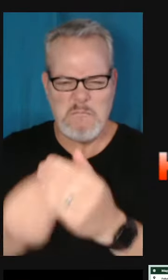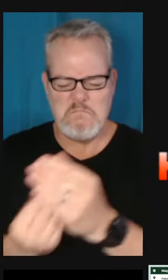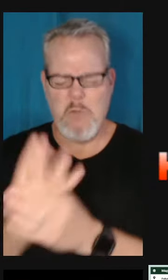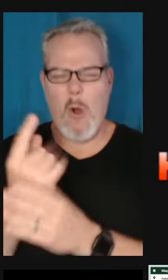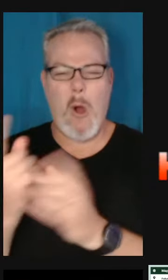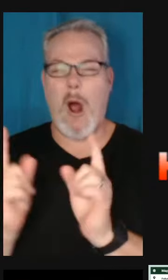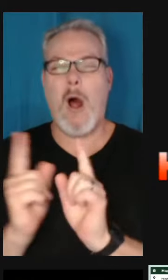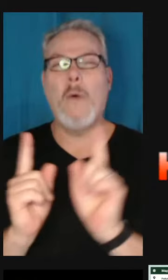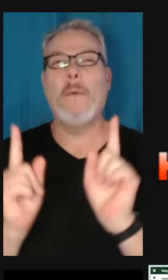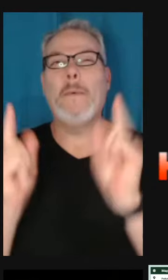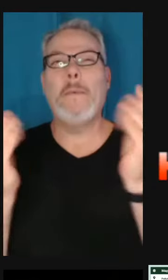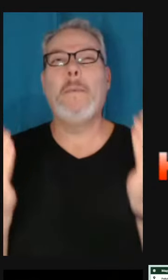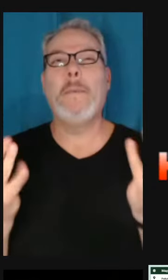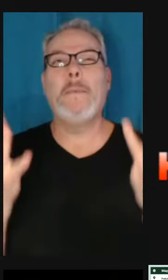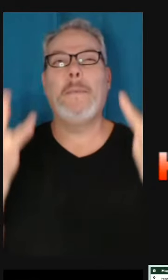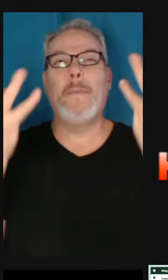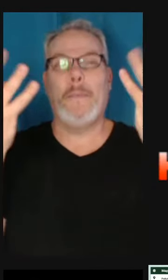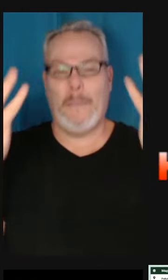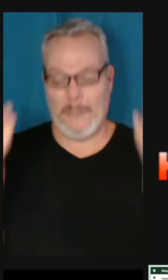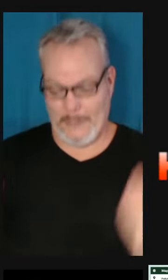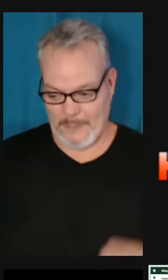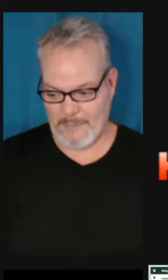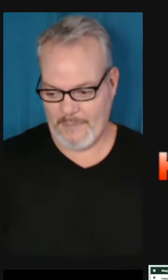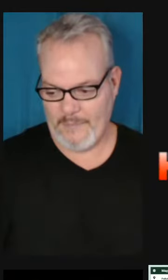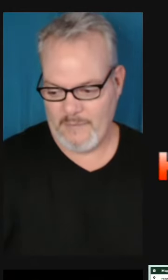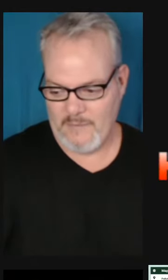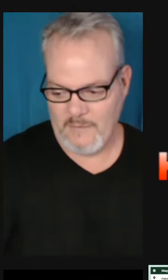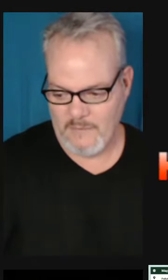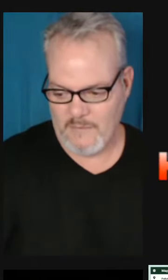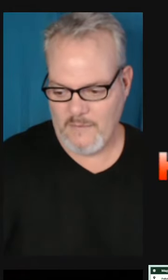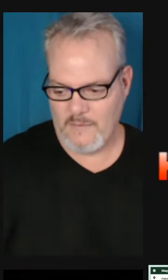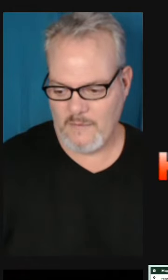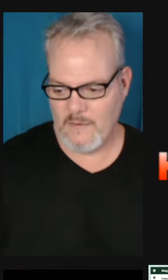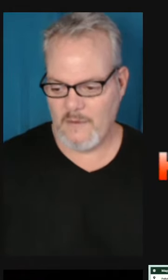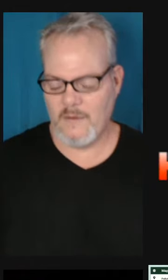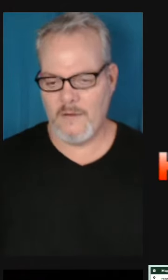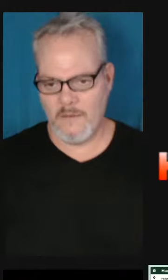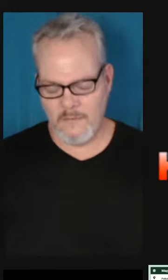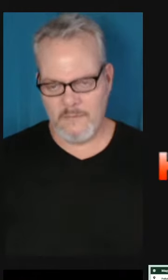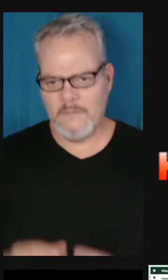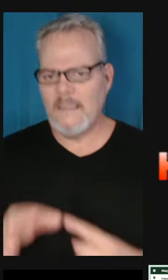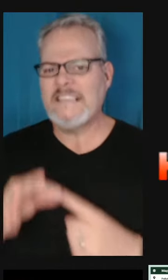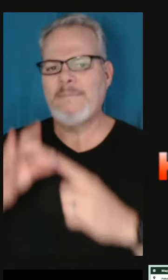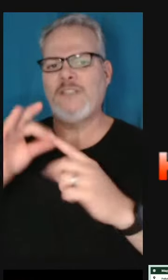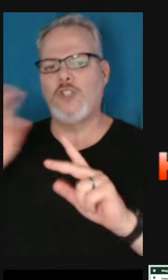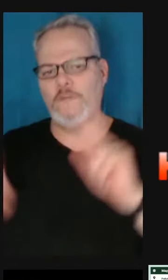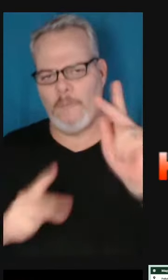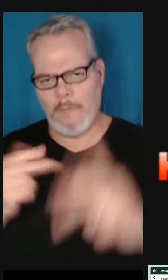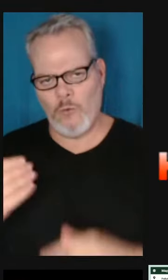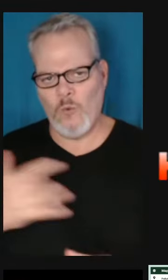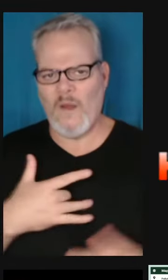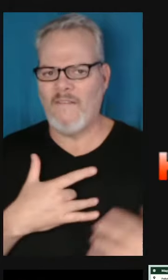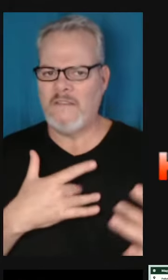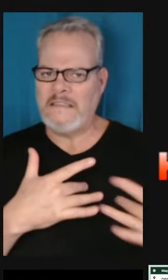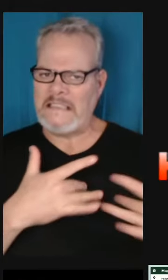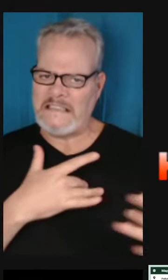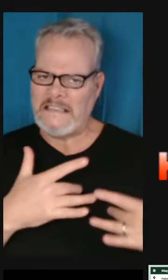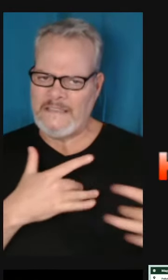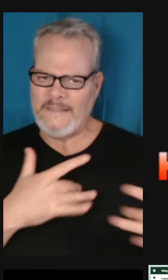fountains. So it can certainly be significant for people who are living nearby, especially if they have respiratory sensitivities.